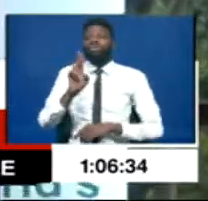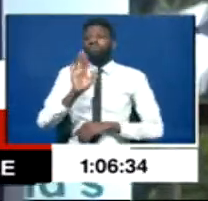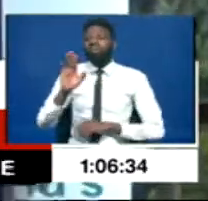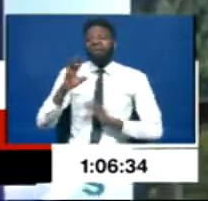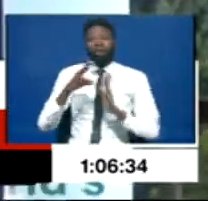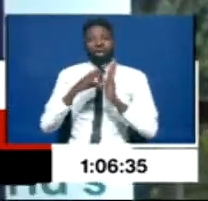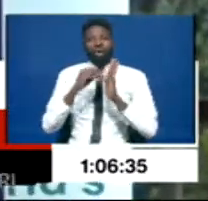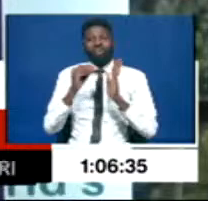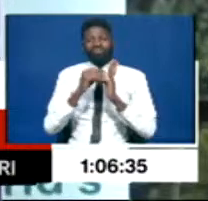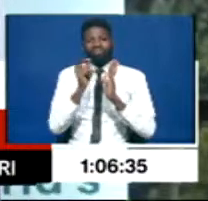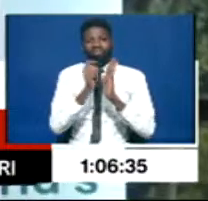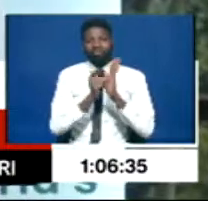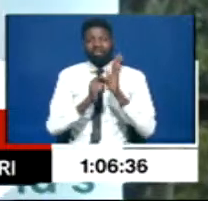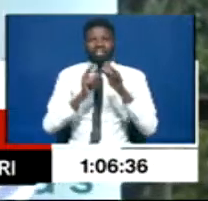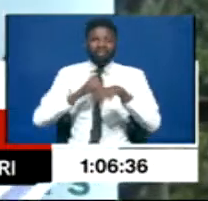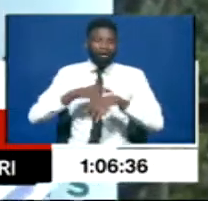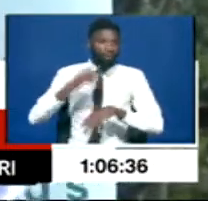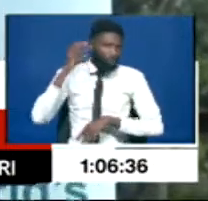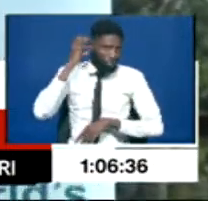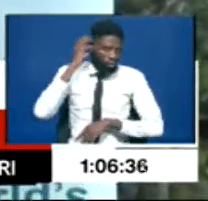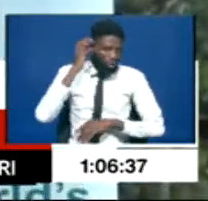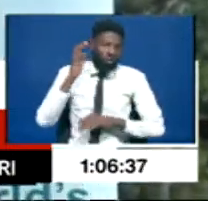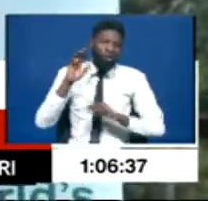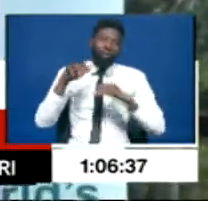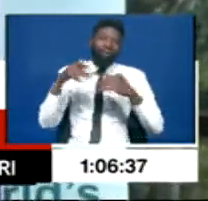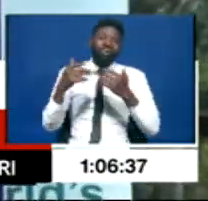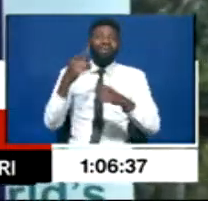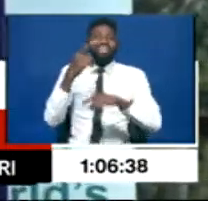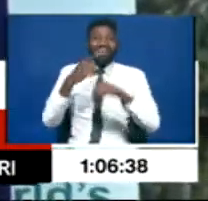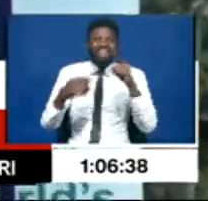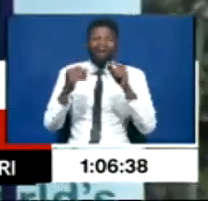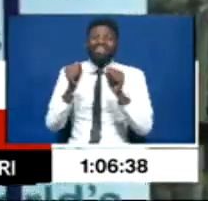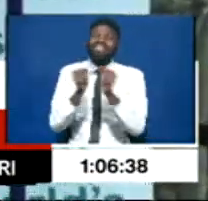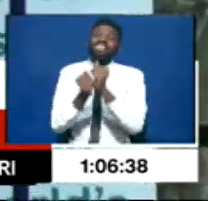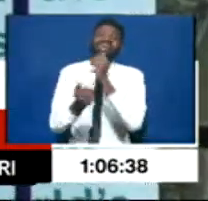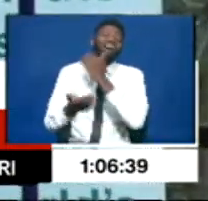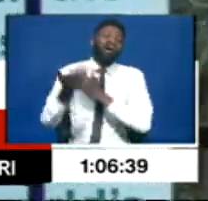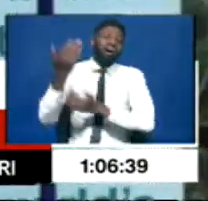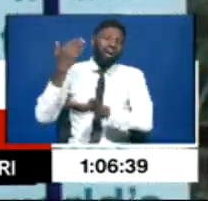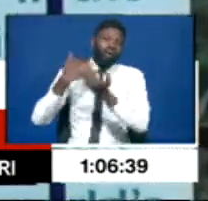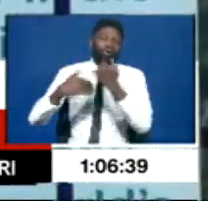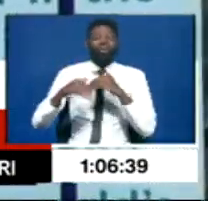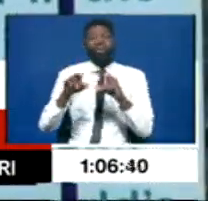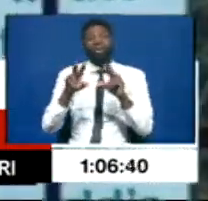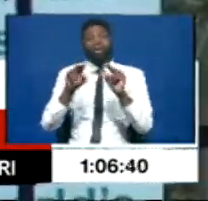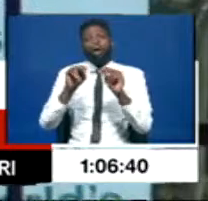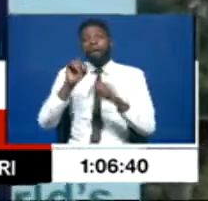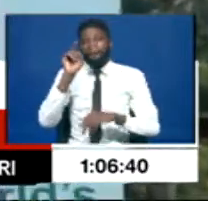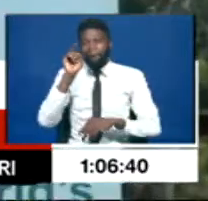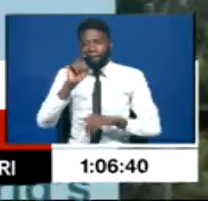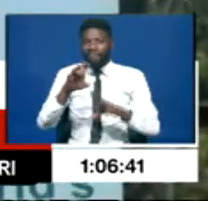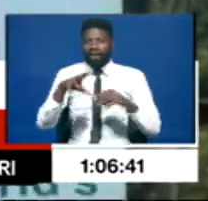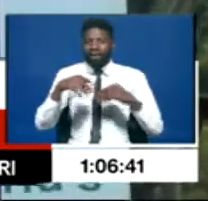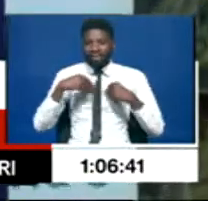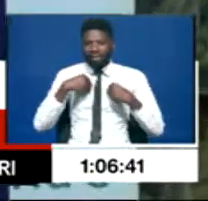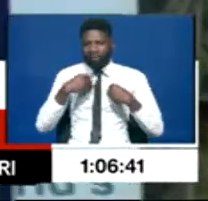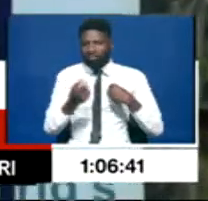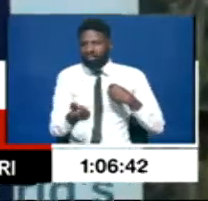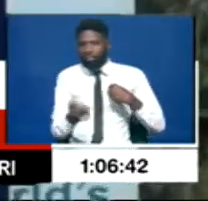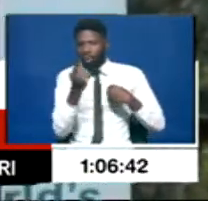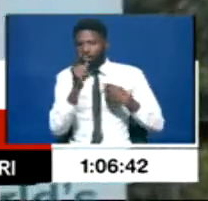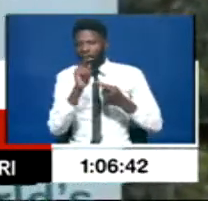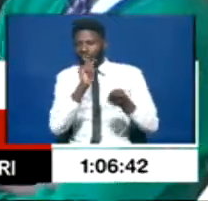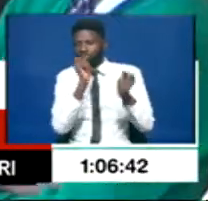they wrote 10 years ago. They should keep on embracing the changes and teaching what